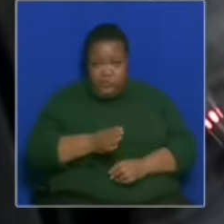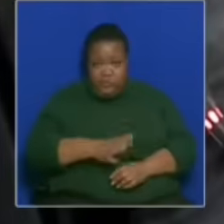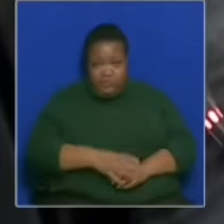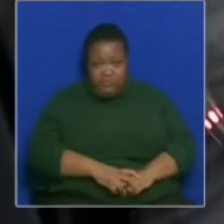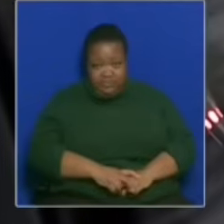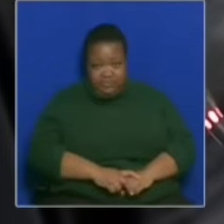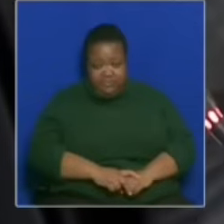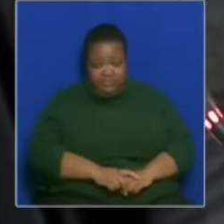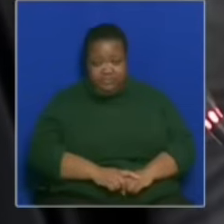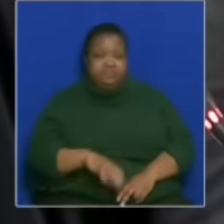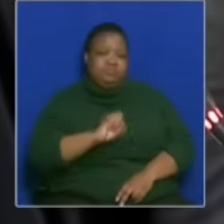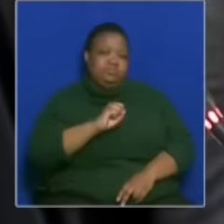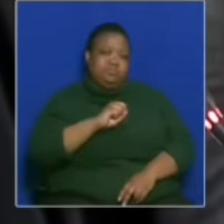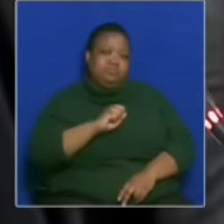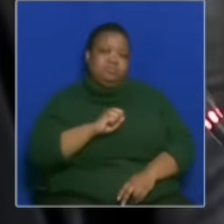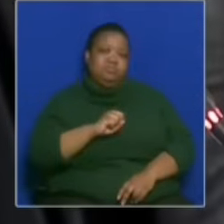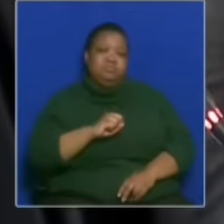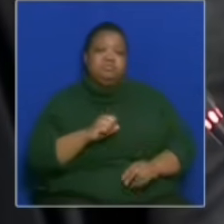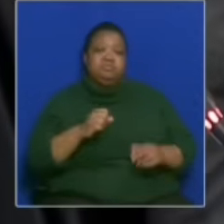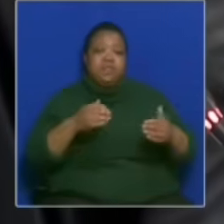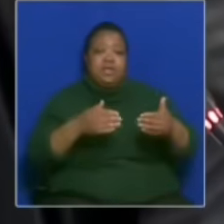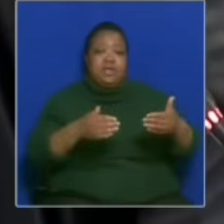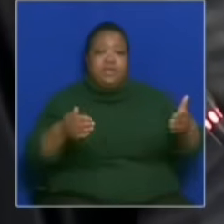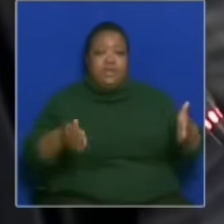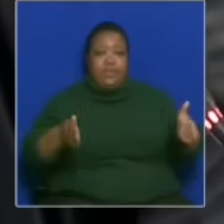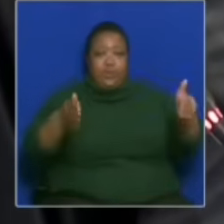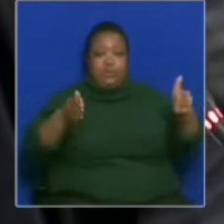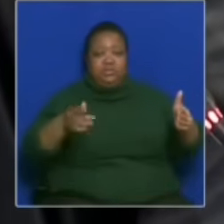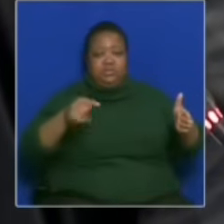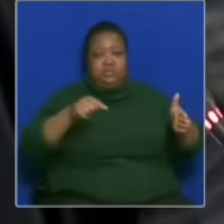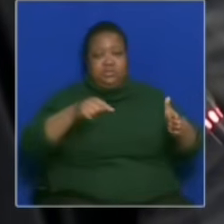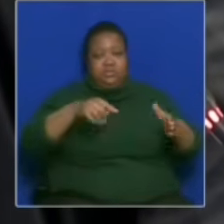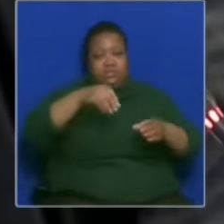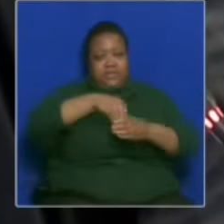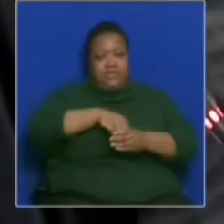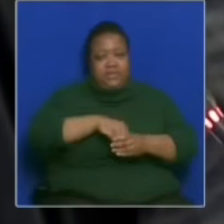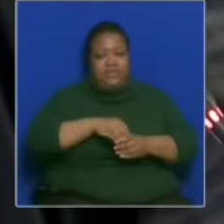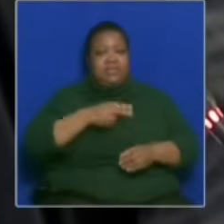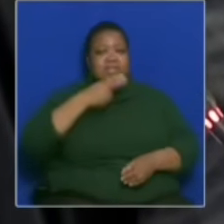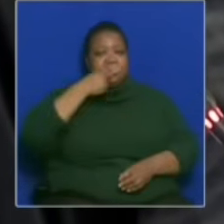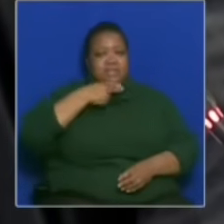Yes, inside the cardboard boxes would be the cigarettes,